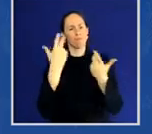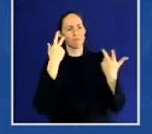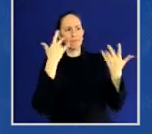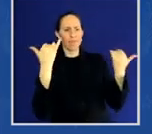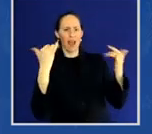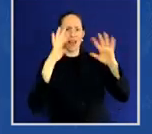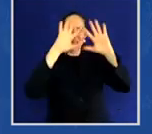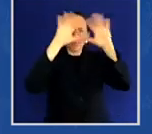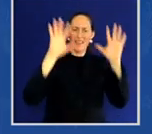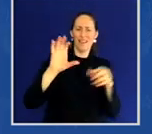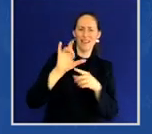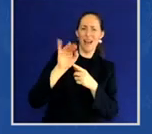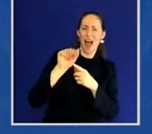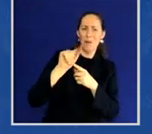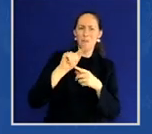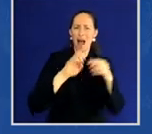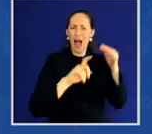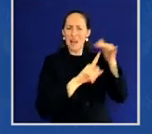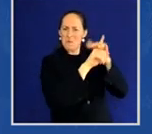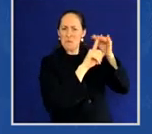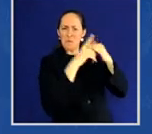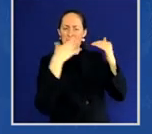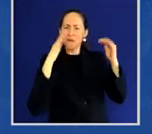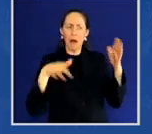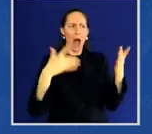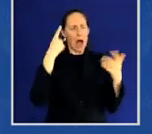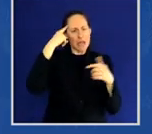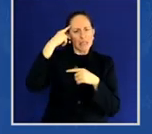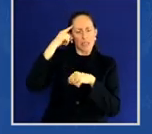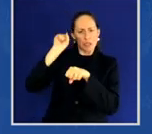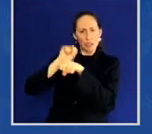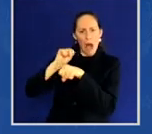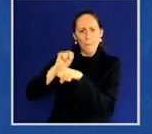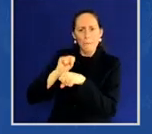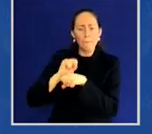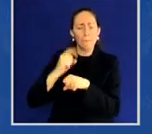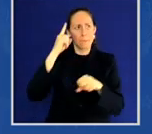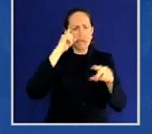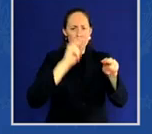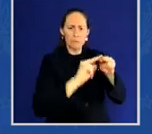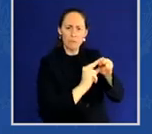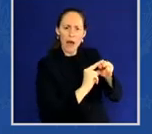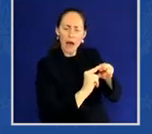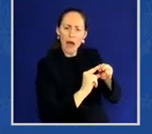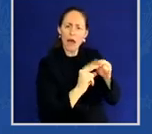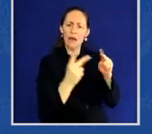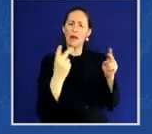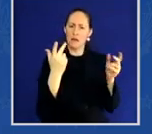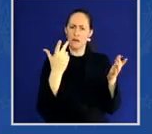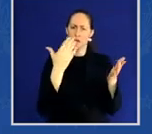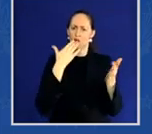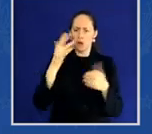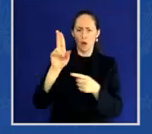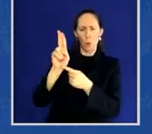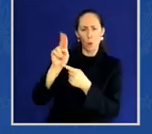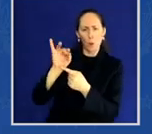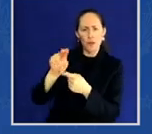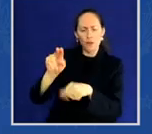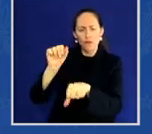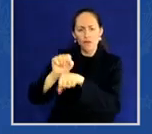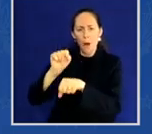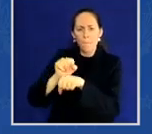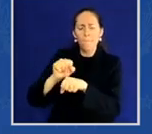the expansion of rail, provides good union jobs, good-paying jobs. It also connects people to jobs and